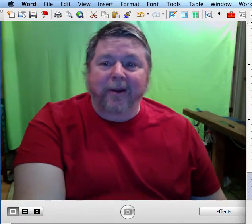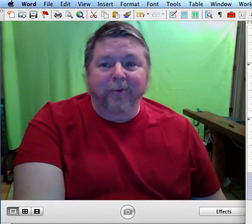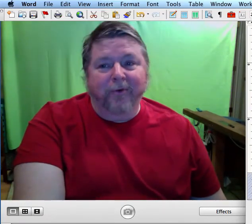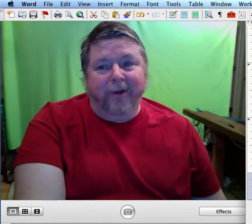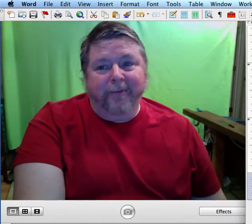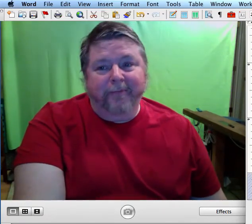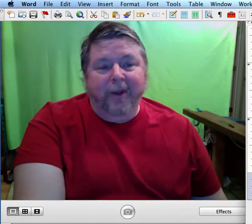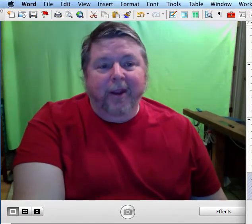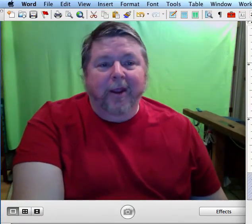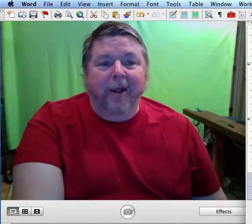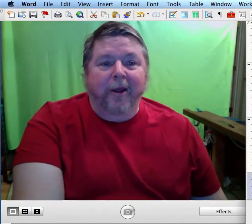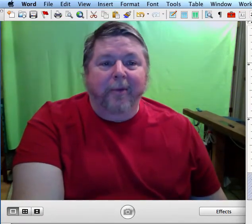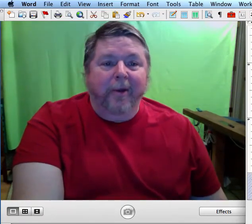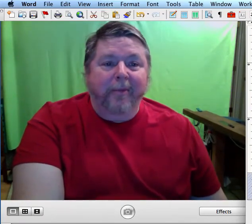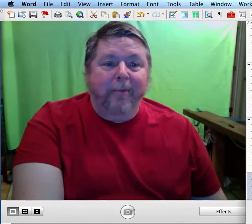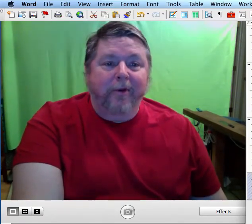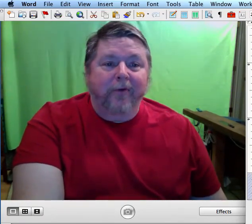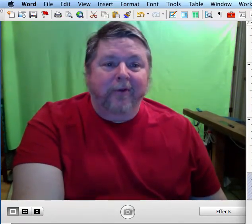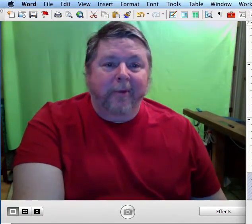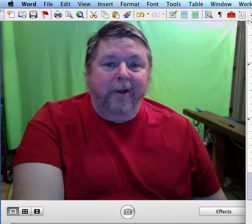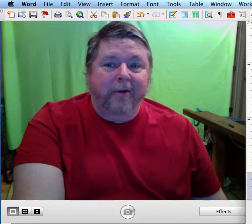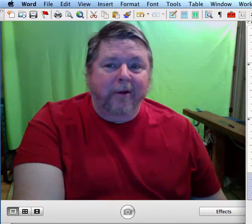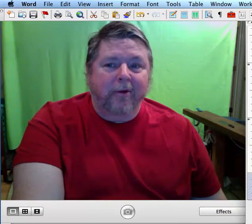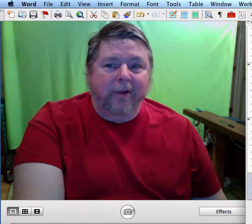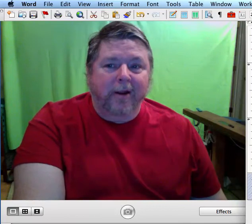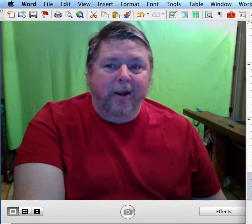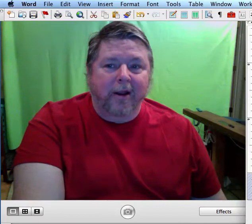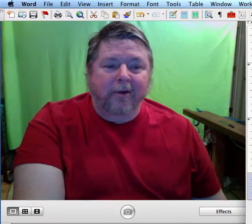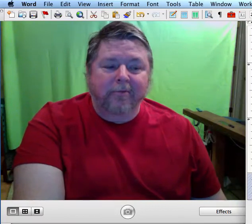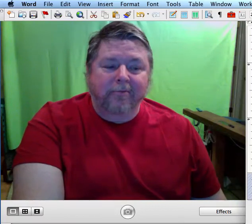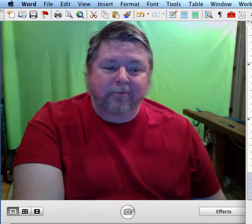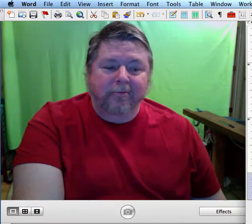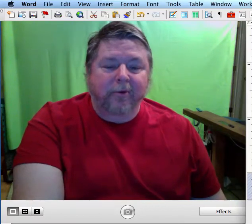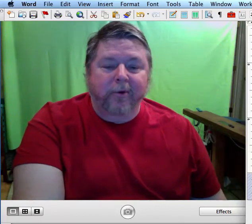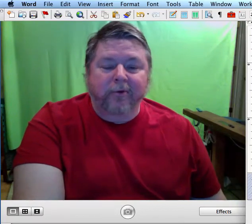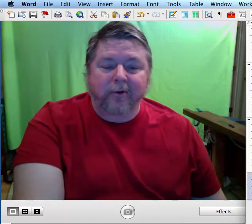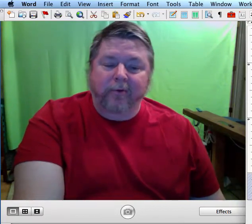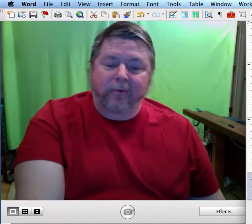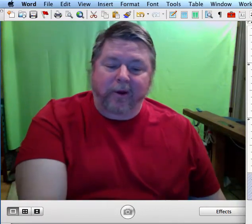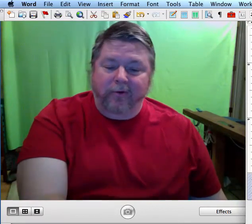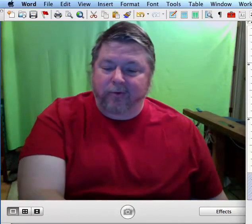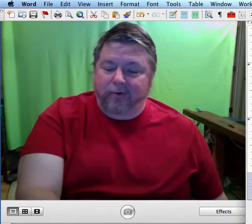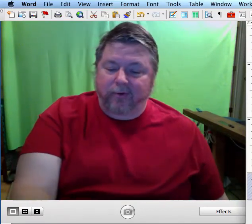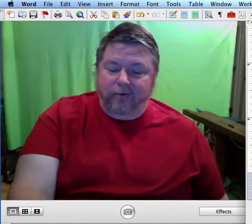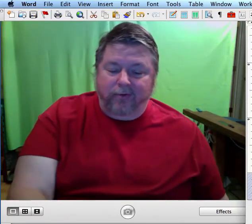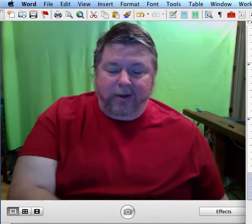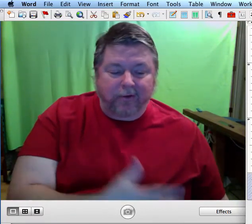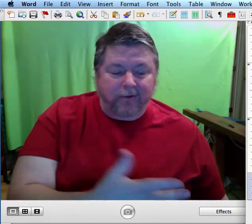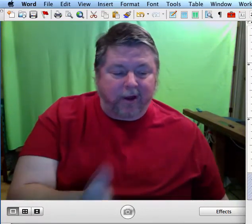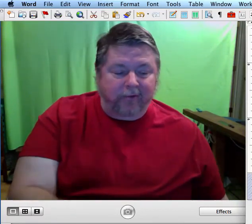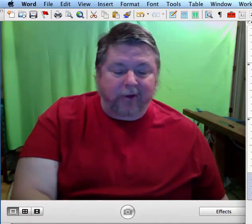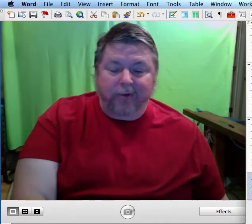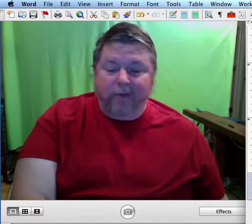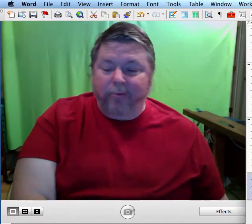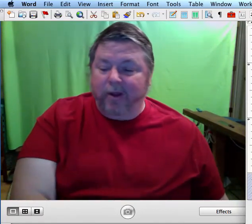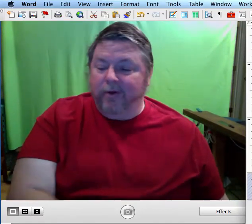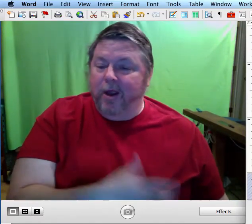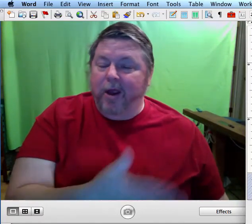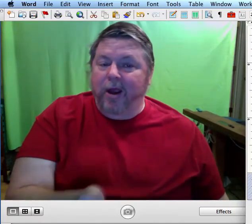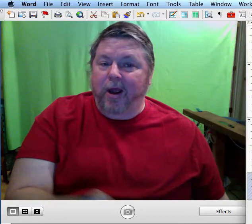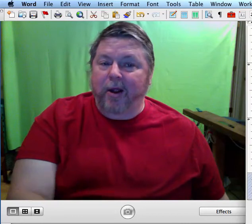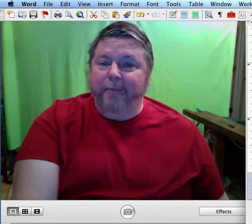and you move on. But maybe you find somebody that, you know, I kind of like your person, the way you treat things, the conversations we had